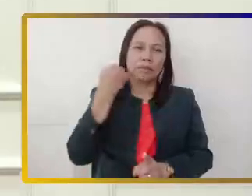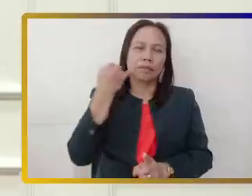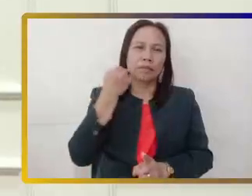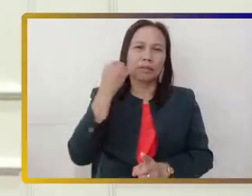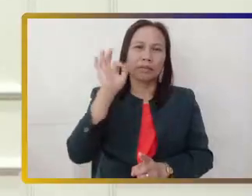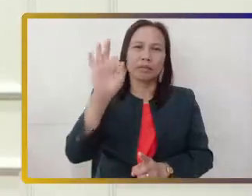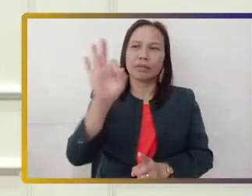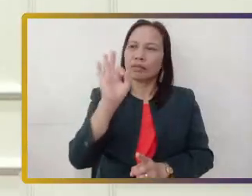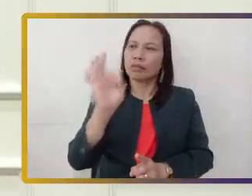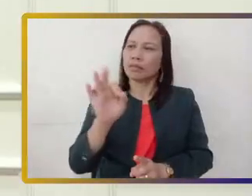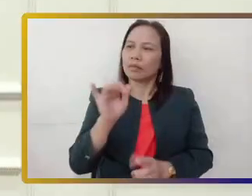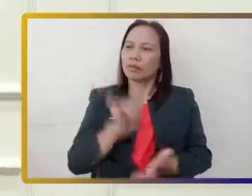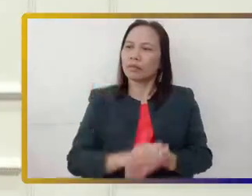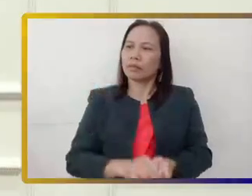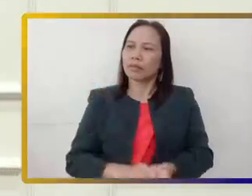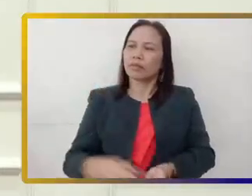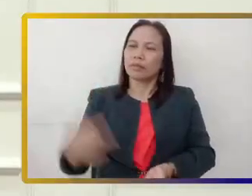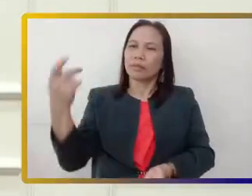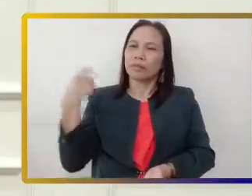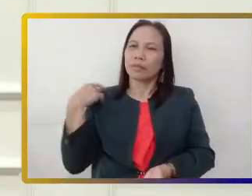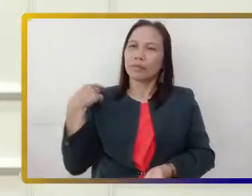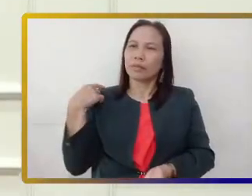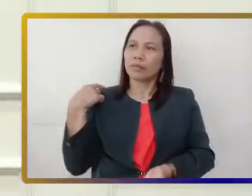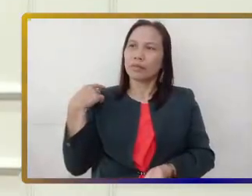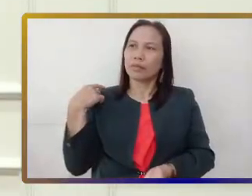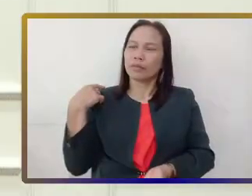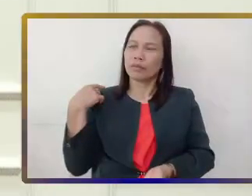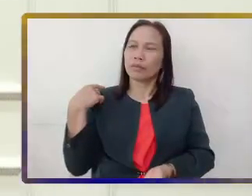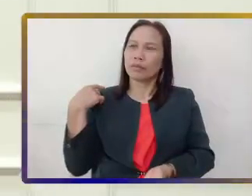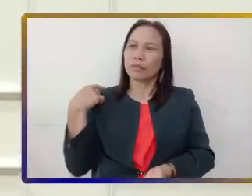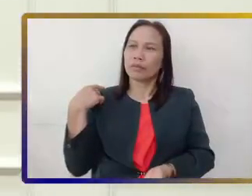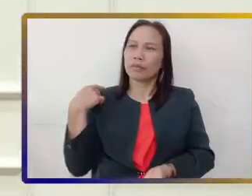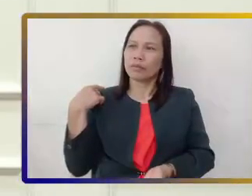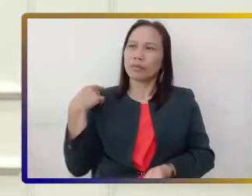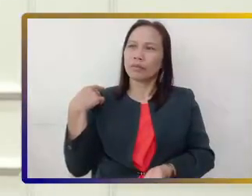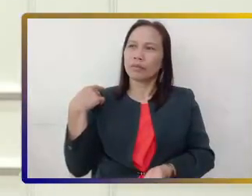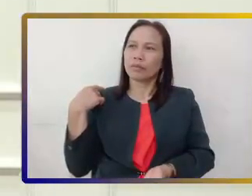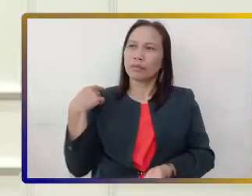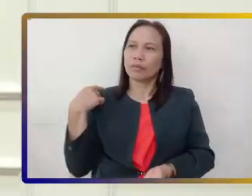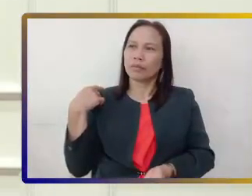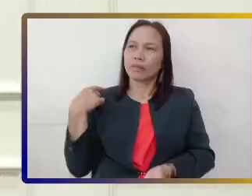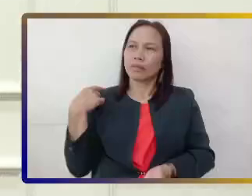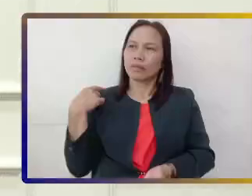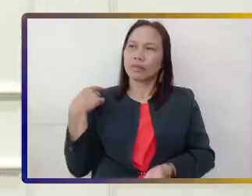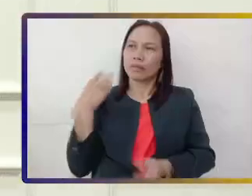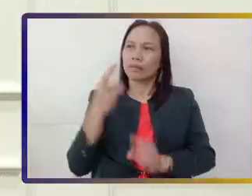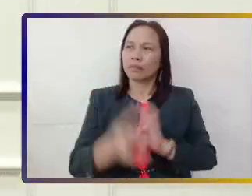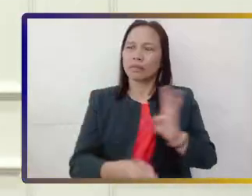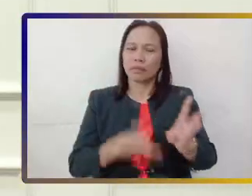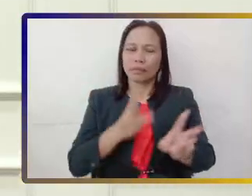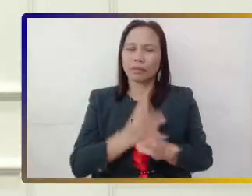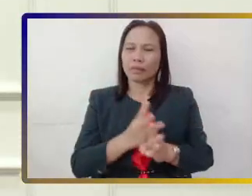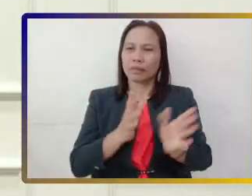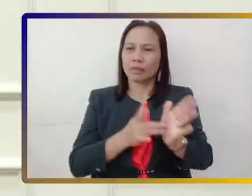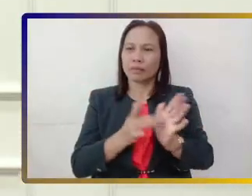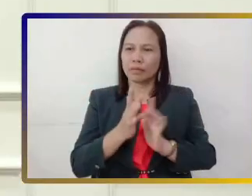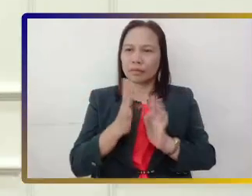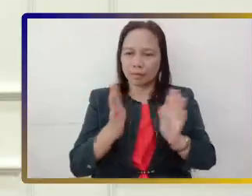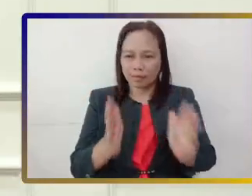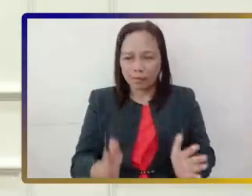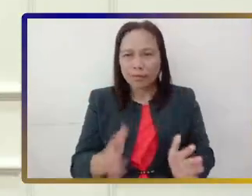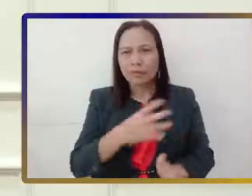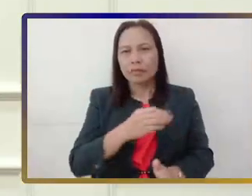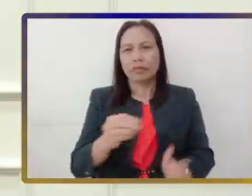okay there's a brand of christianity and there's biblical christianity worldly